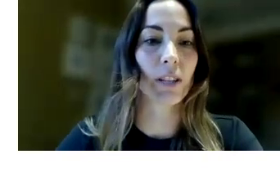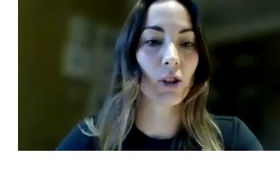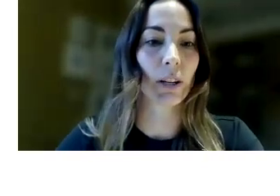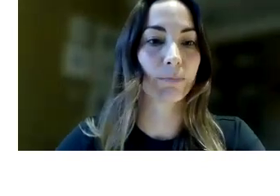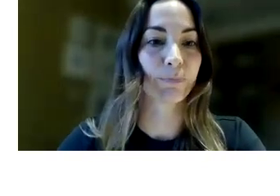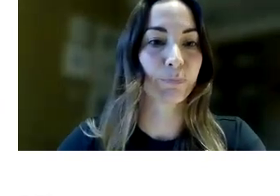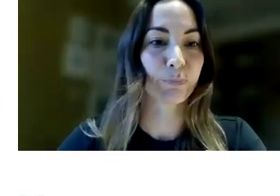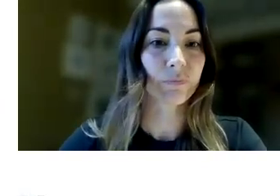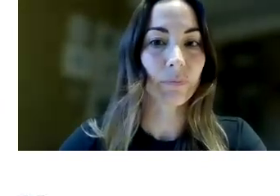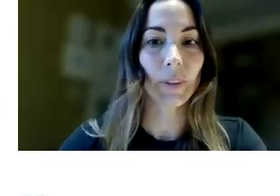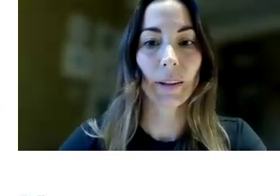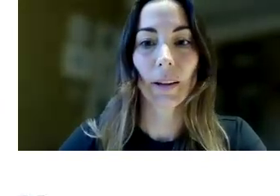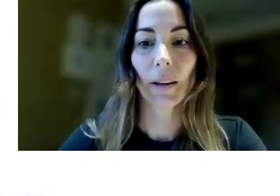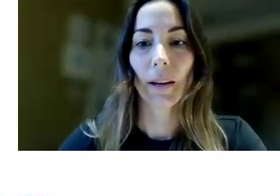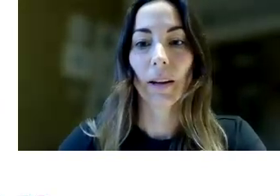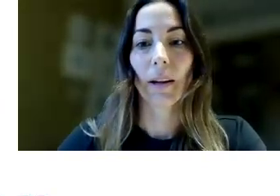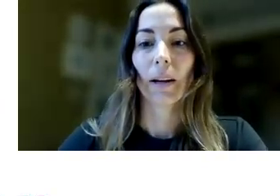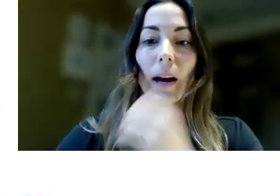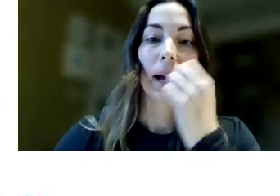that conversation.